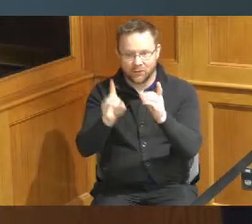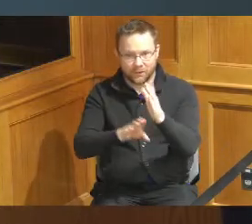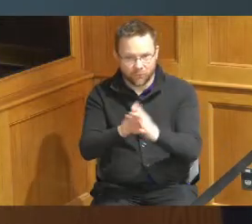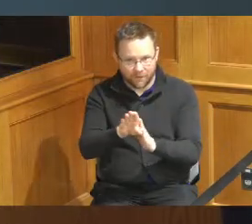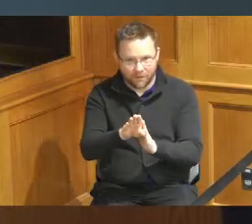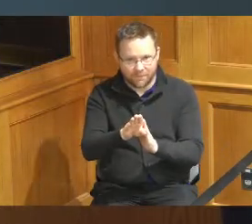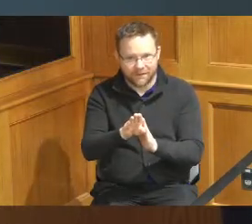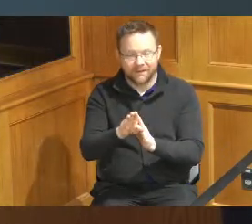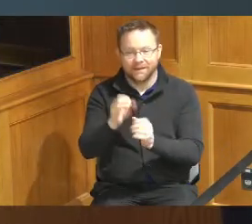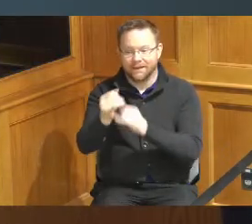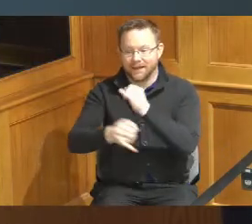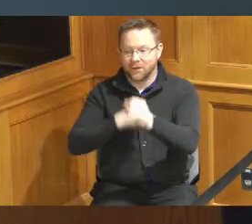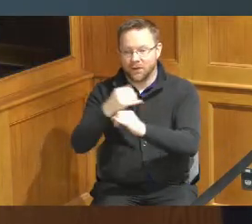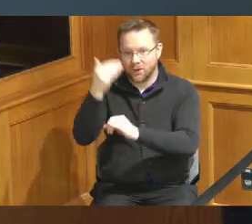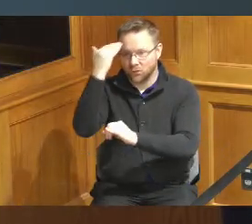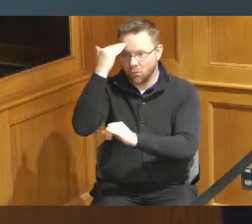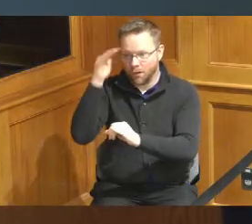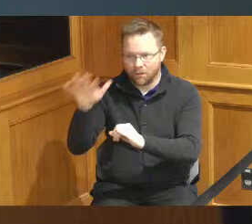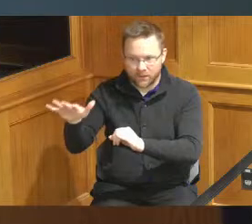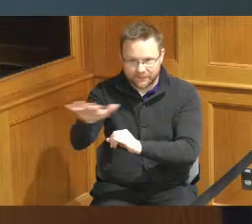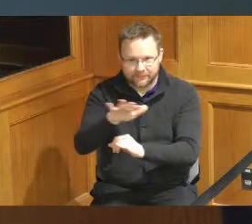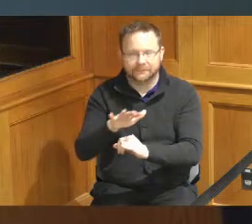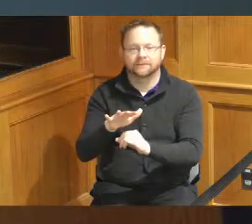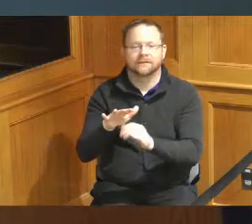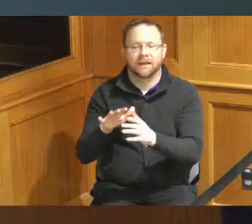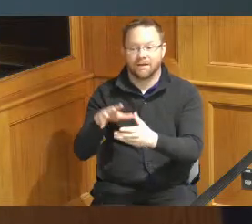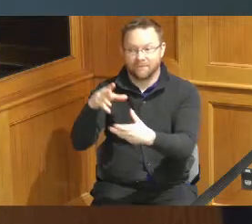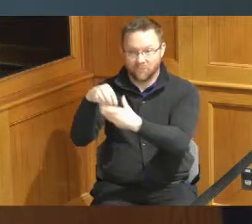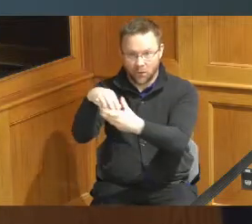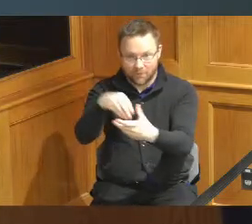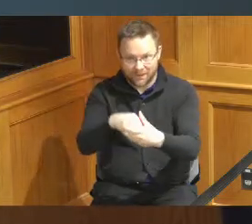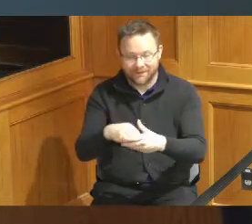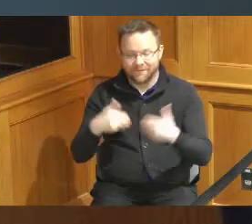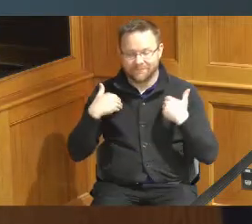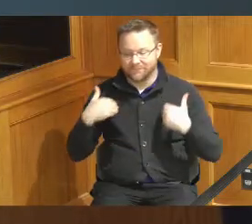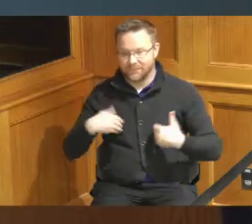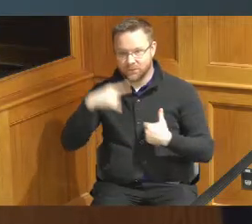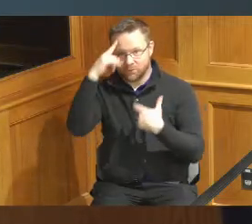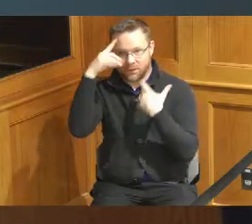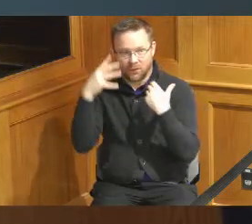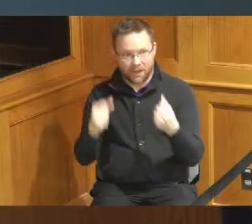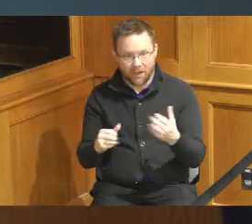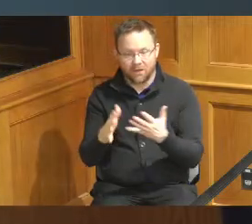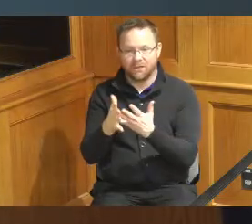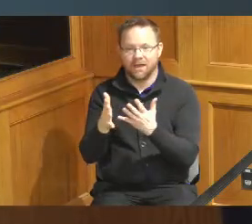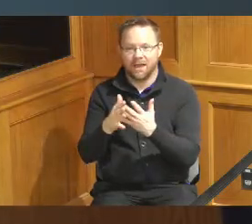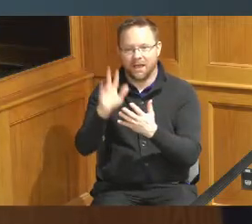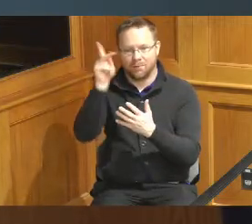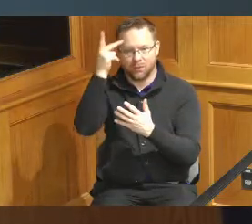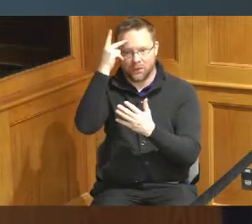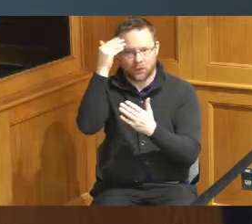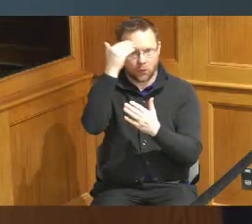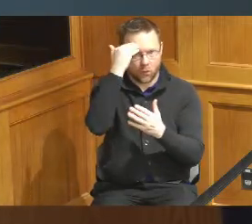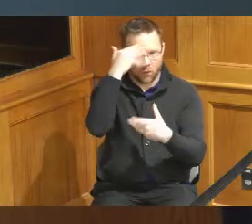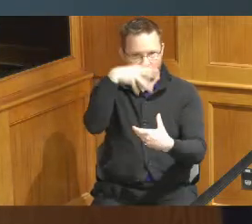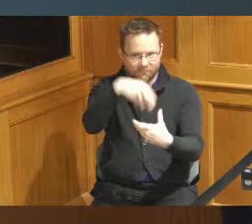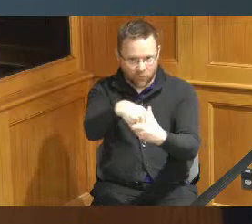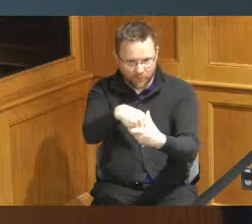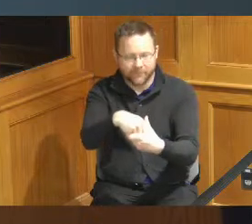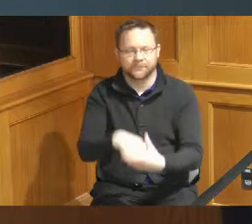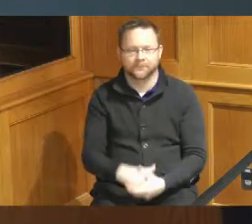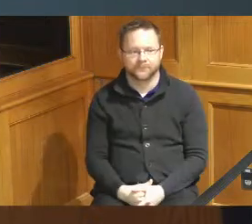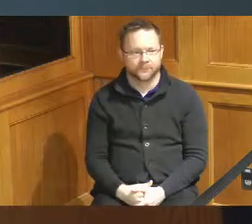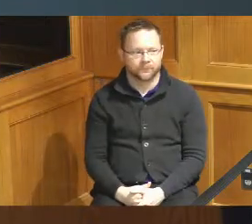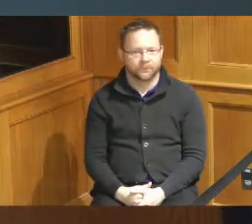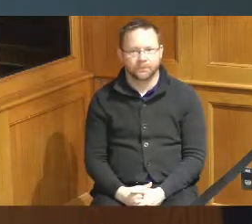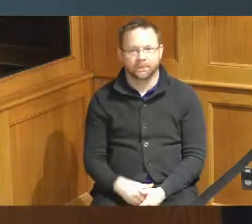development, international awareness and involvement, physical and mental health, and political awareness and involvement.